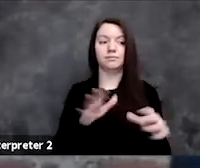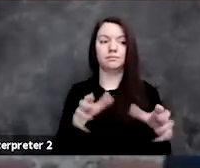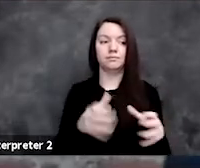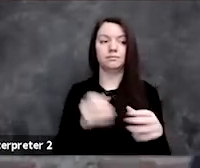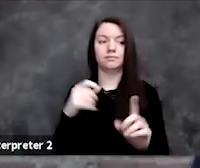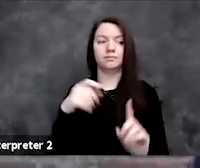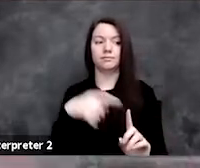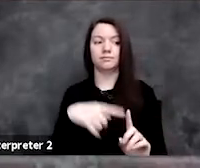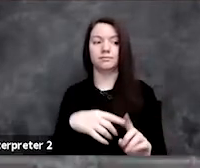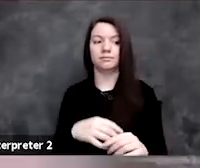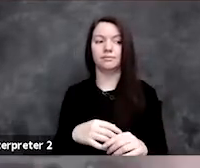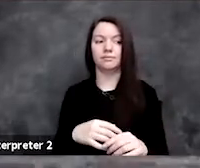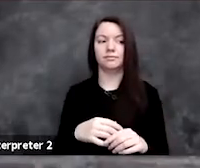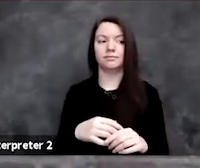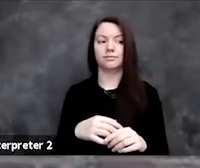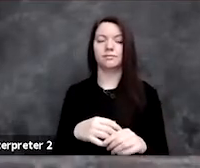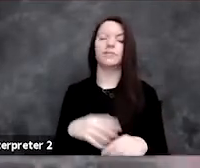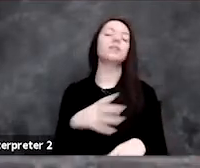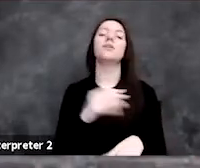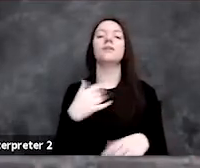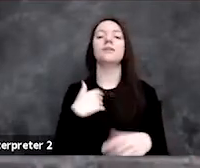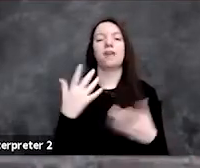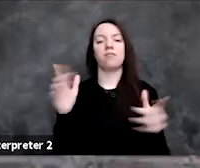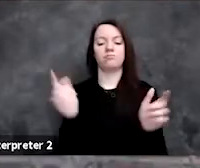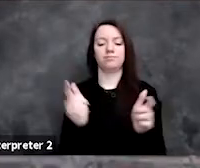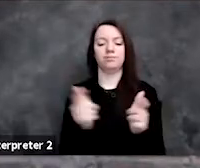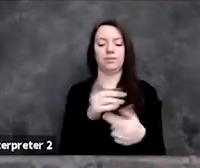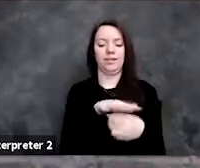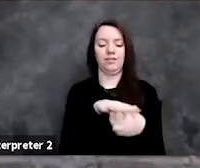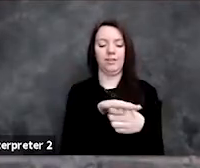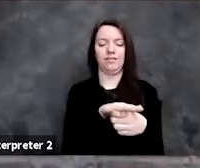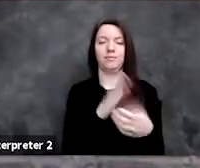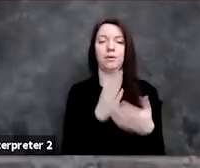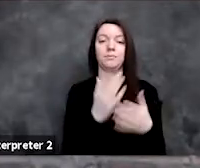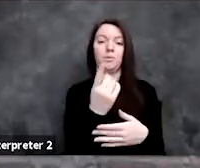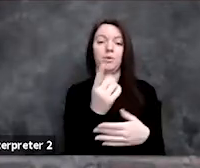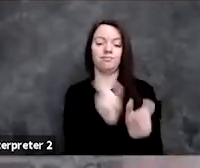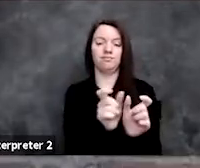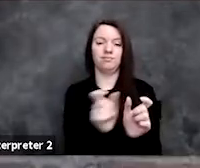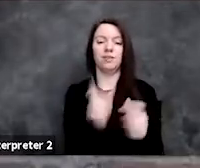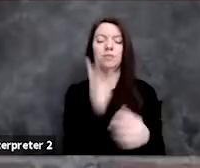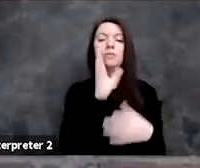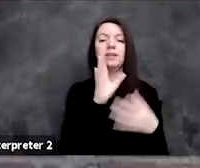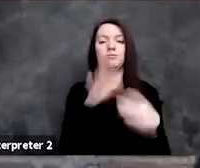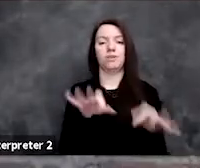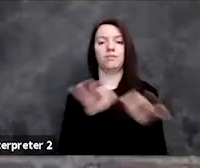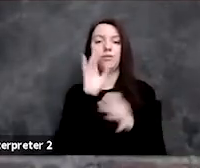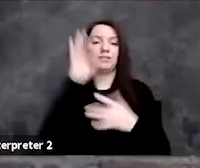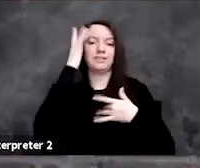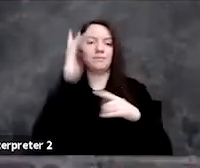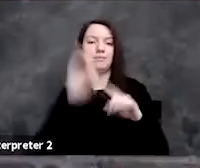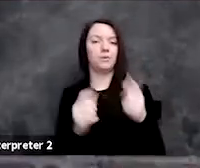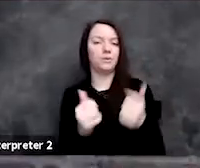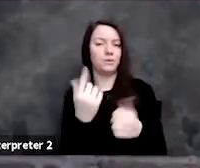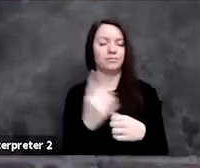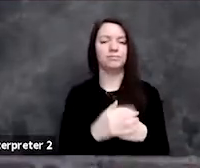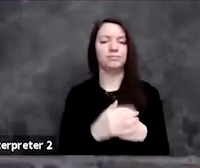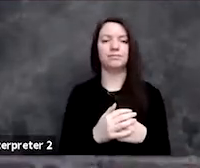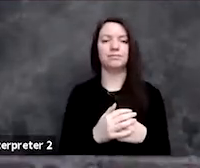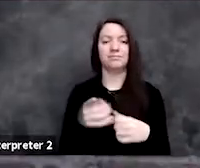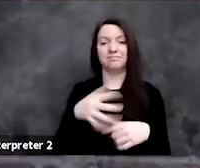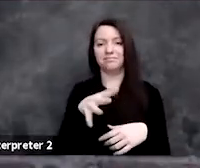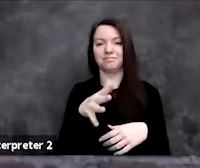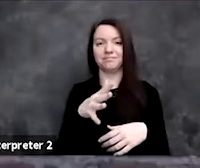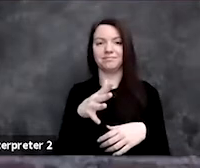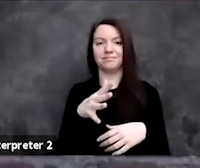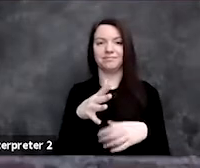um so we've narrowed it down to a region probably one of the genes in this region is relevant to the disease which which gene is it and this is kind of a